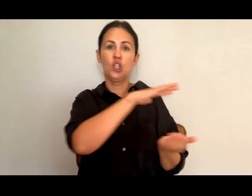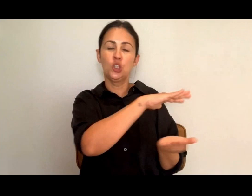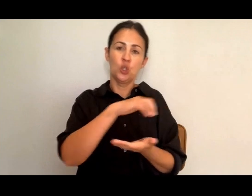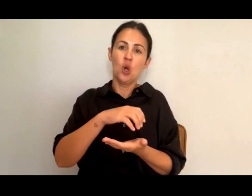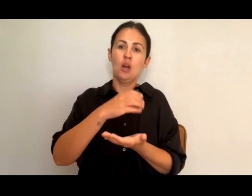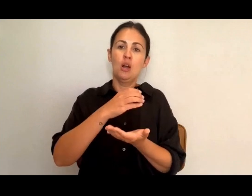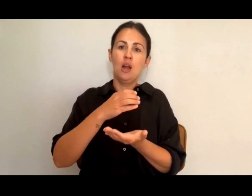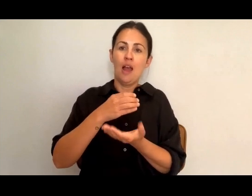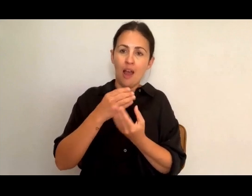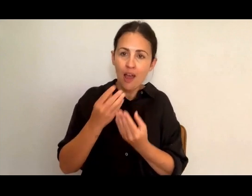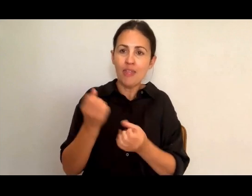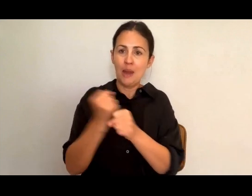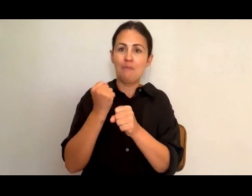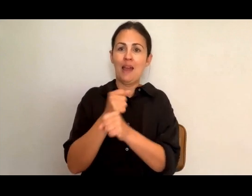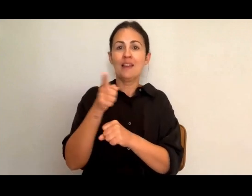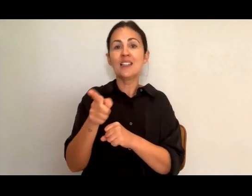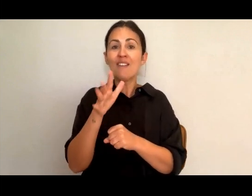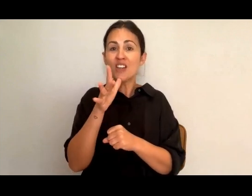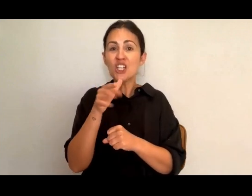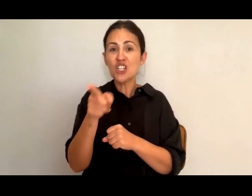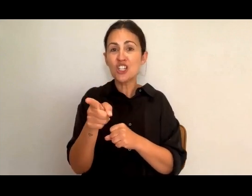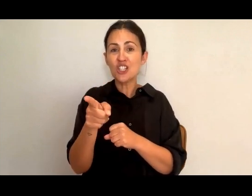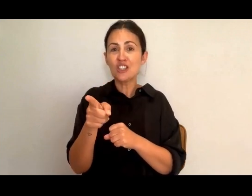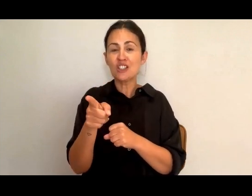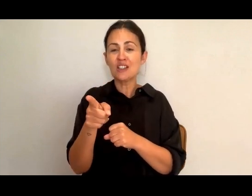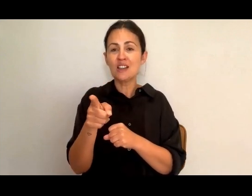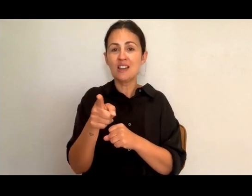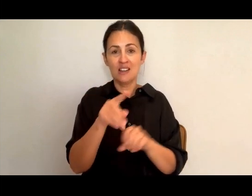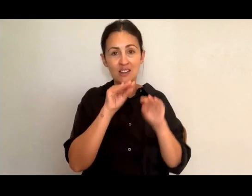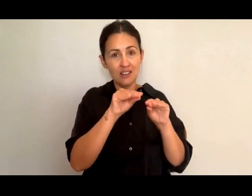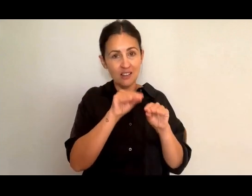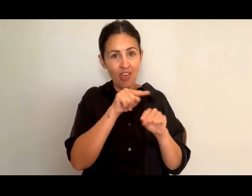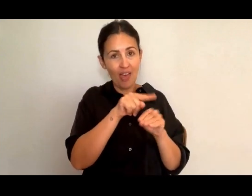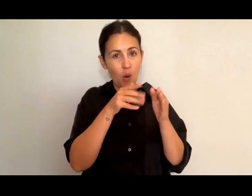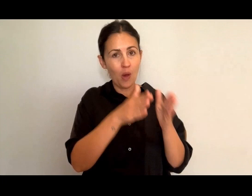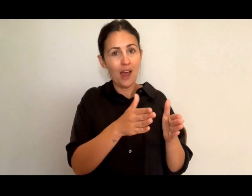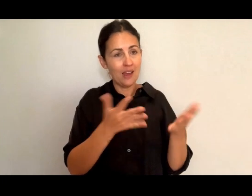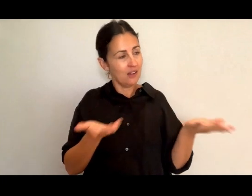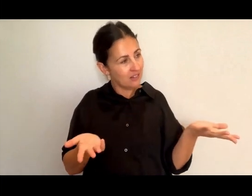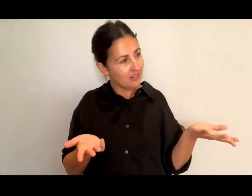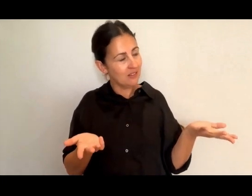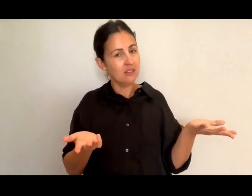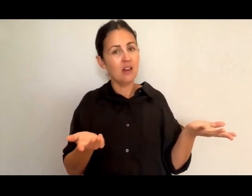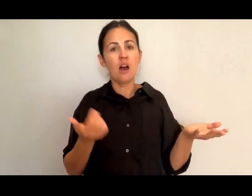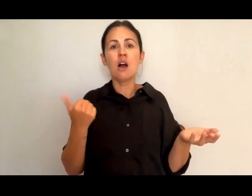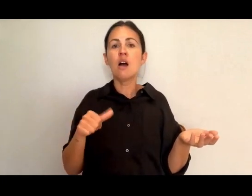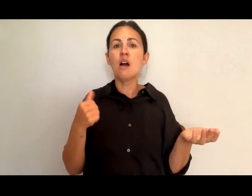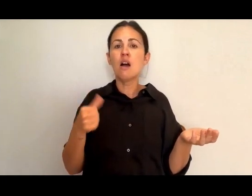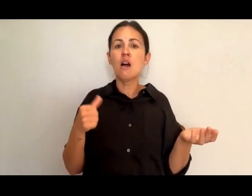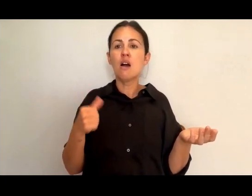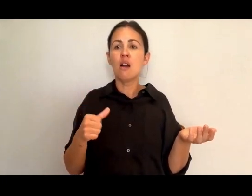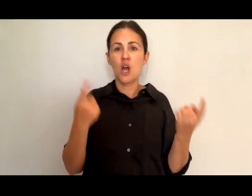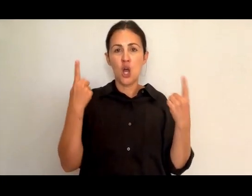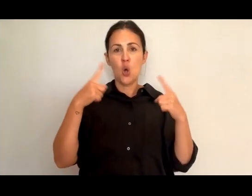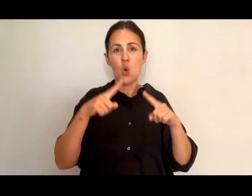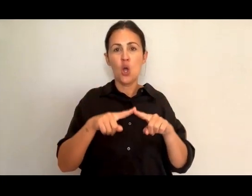his workplace. And it started a really meaningful conversation where they were able to work out ways that they could easily solve that waste